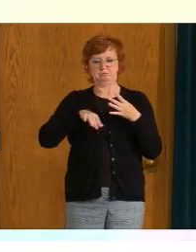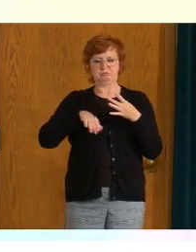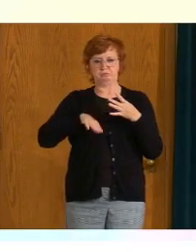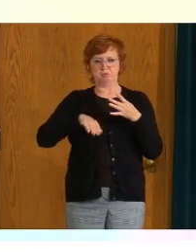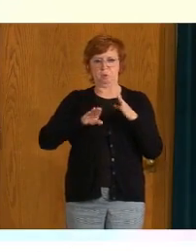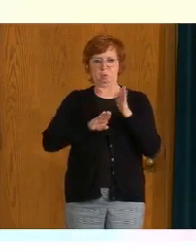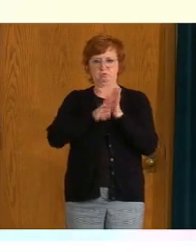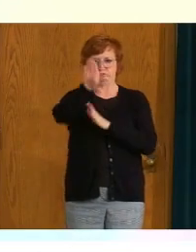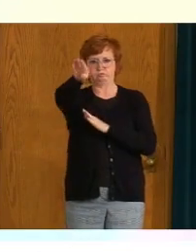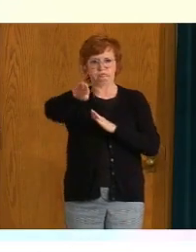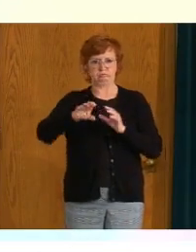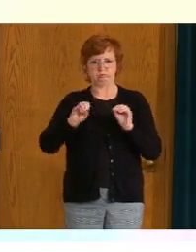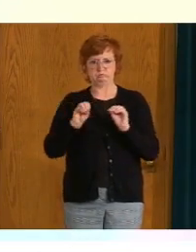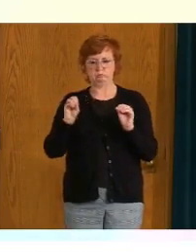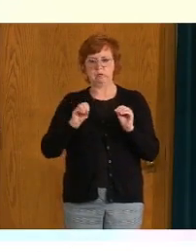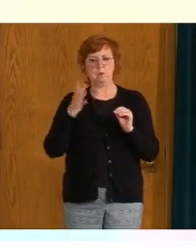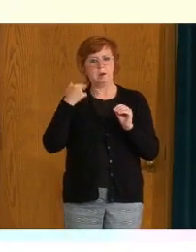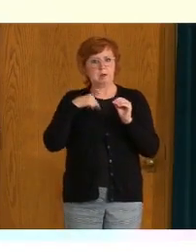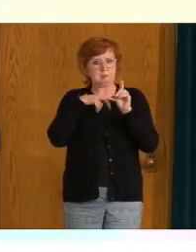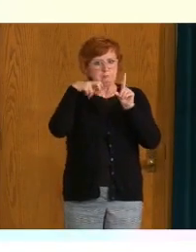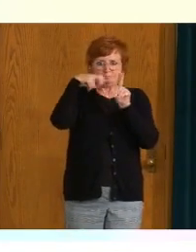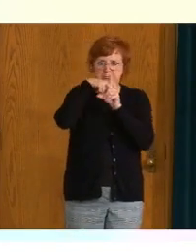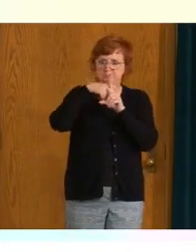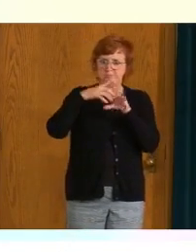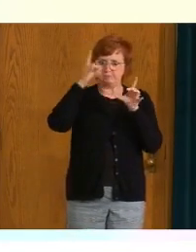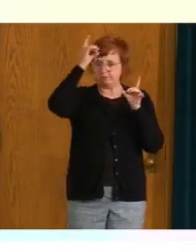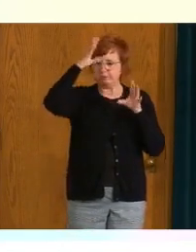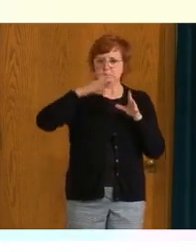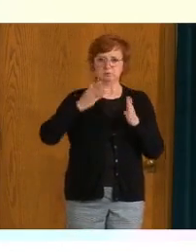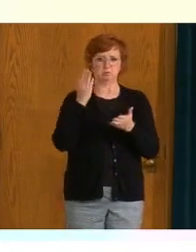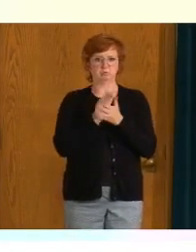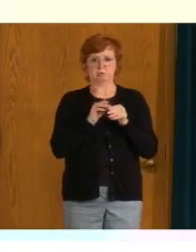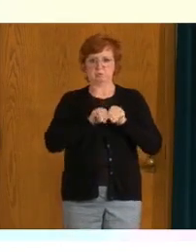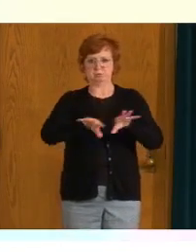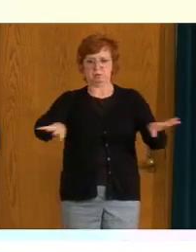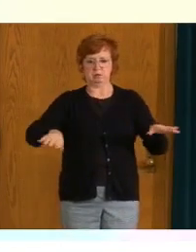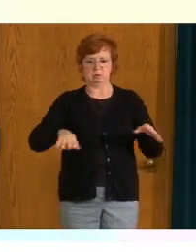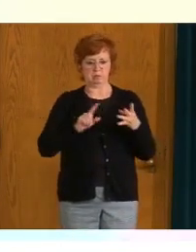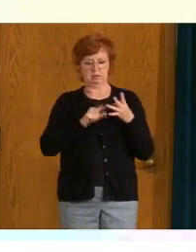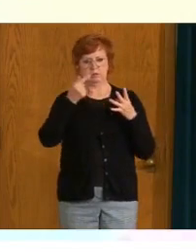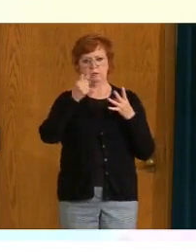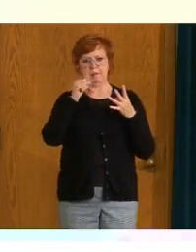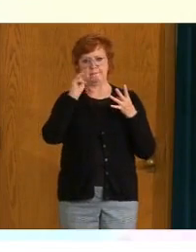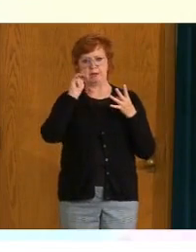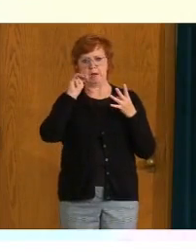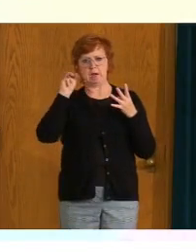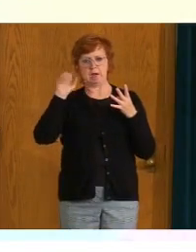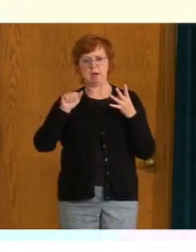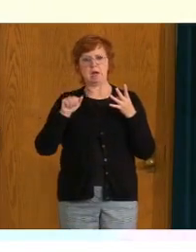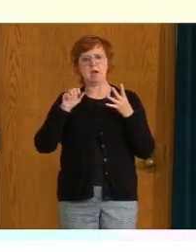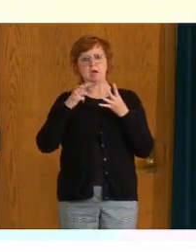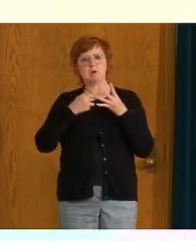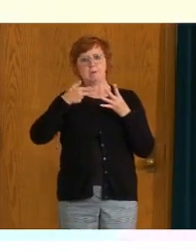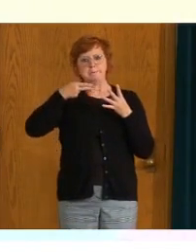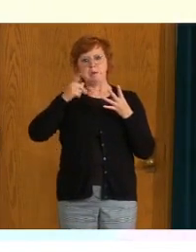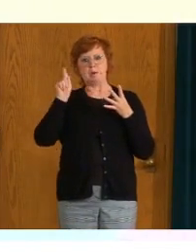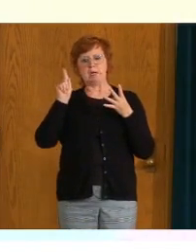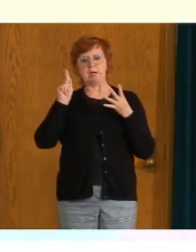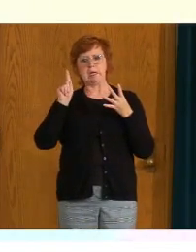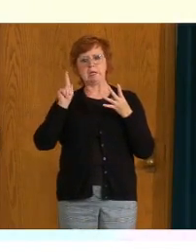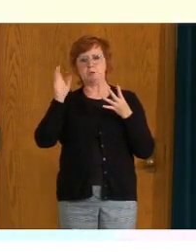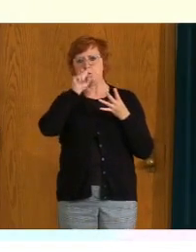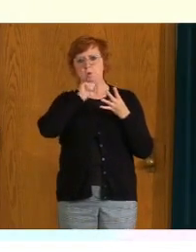the excellent case contact investigations and by public health. Gamma P1, we've seen a gradual increase, mostly